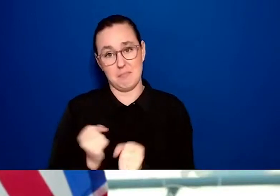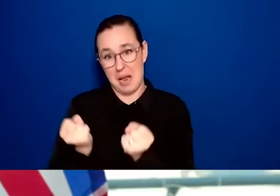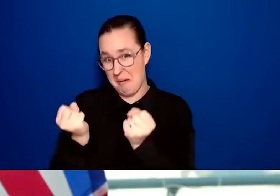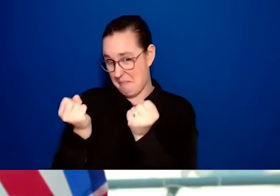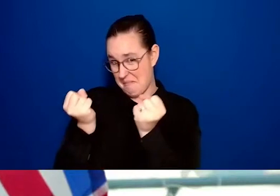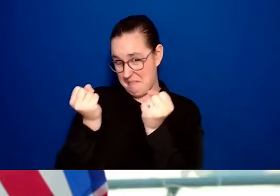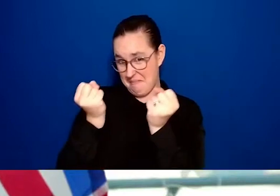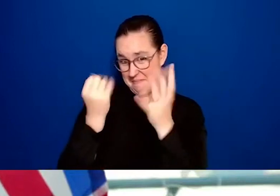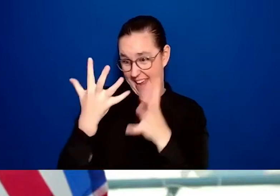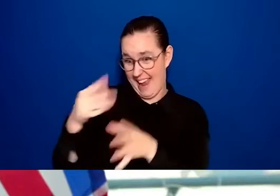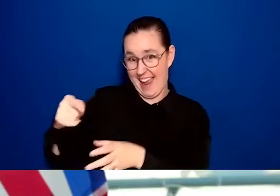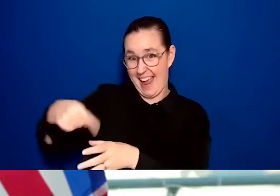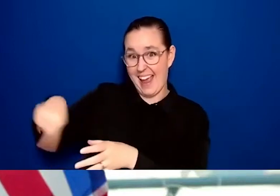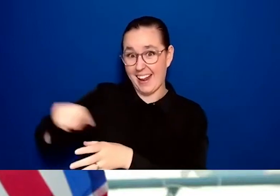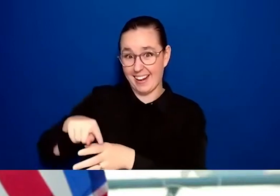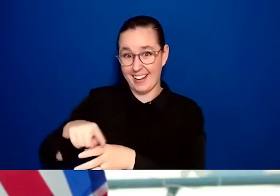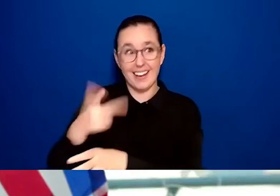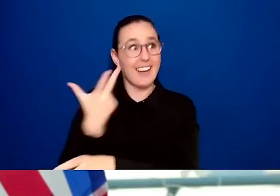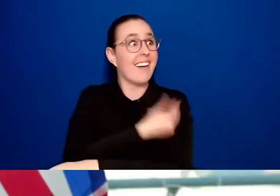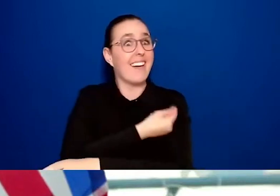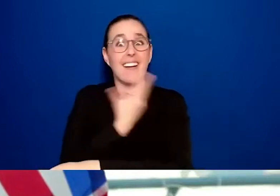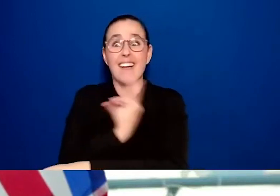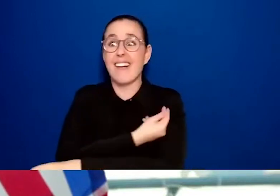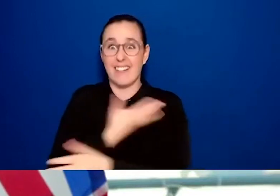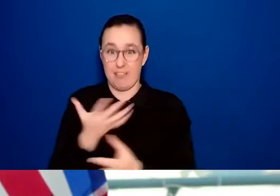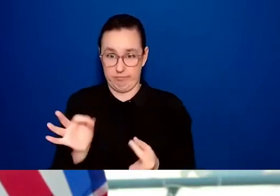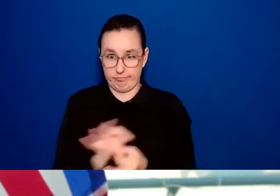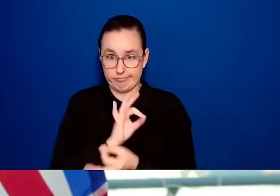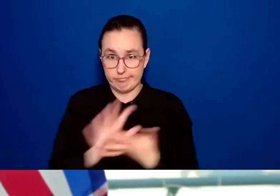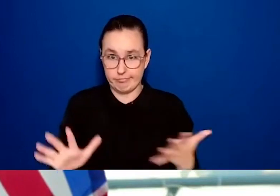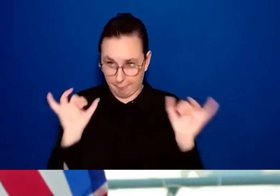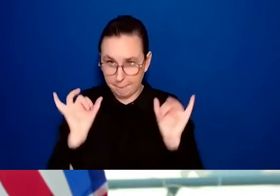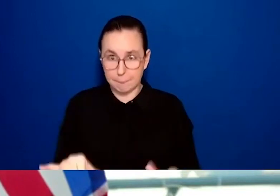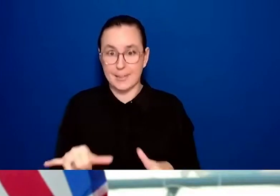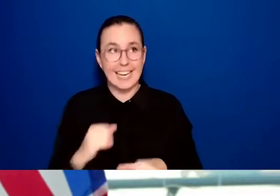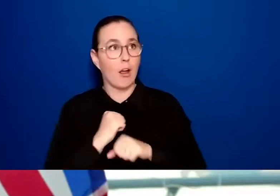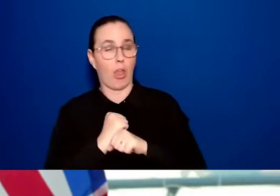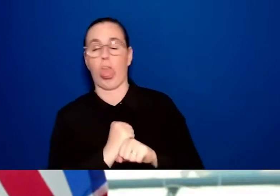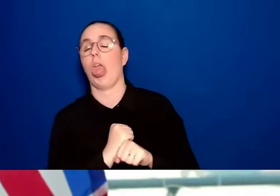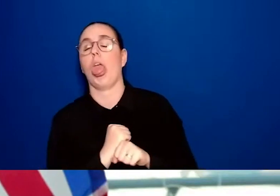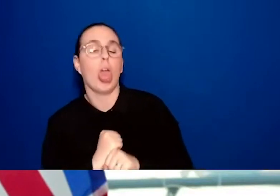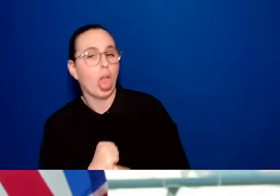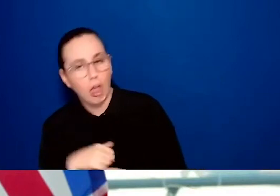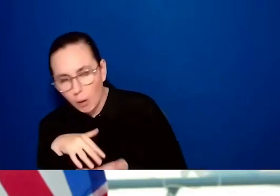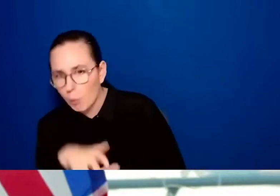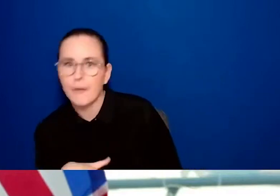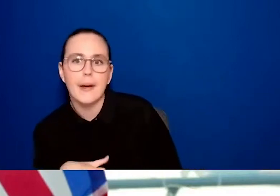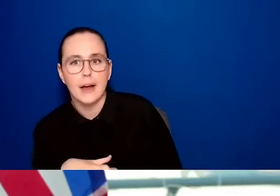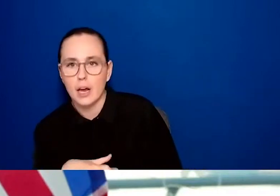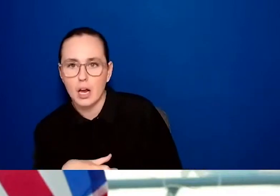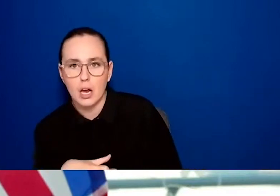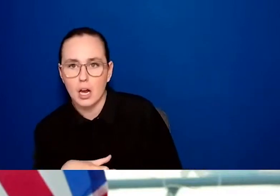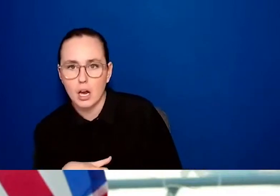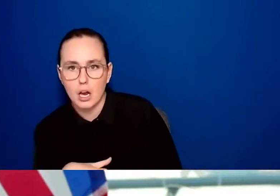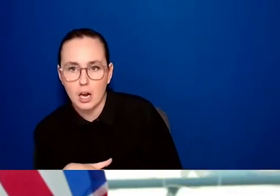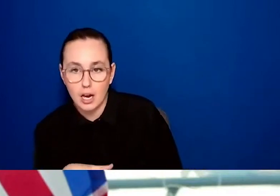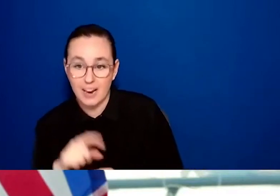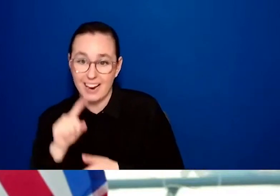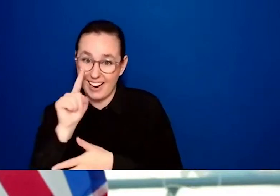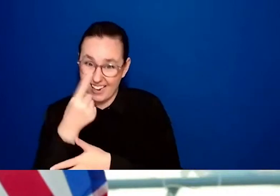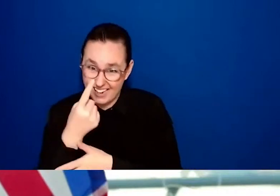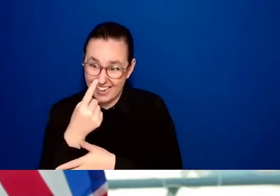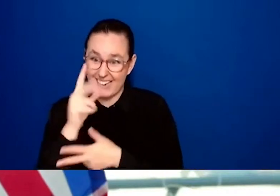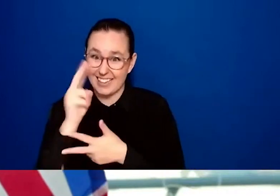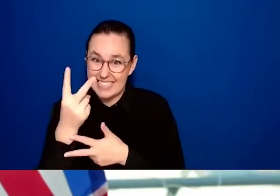protection from the vaccine. So this is a completion of the series for those very high-risk people. For most of us who do mount a